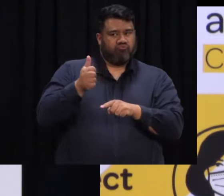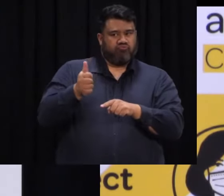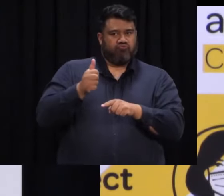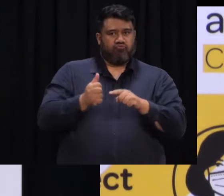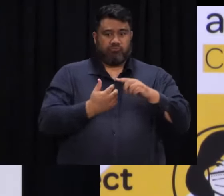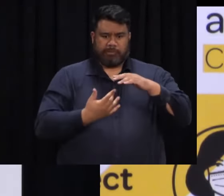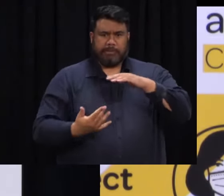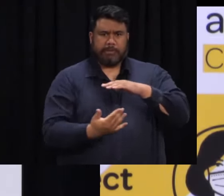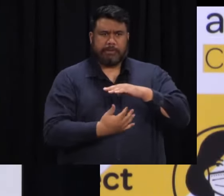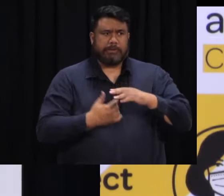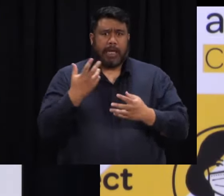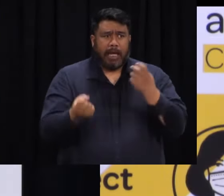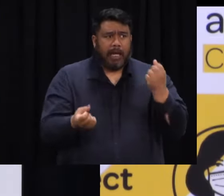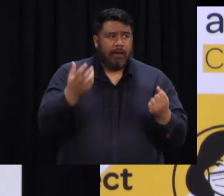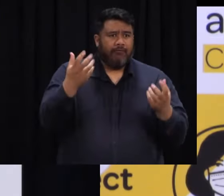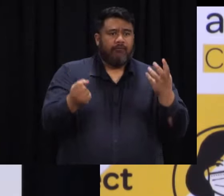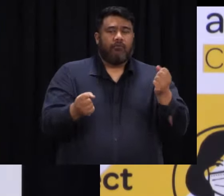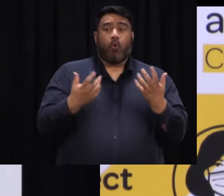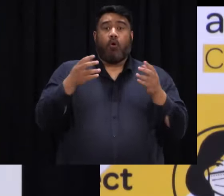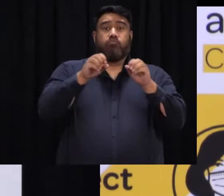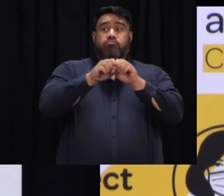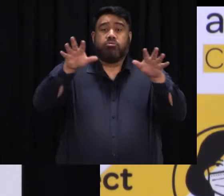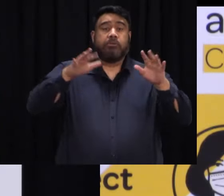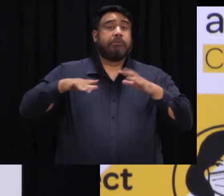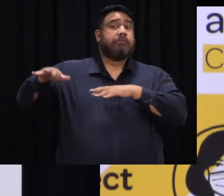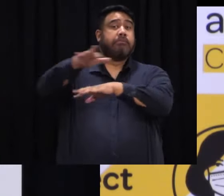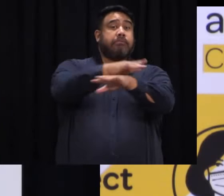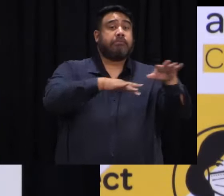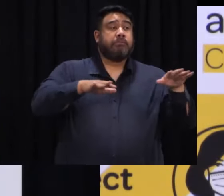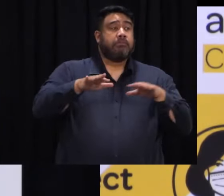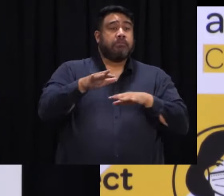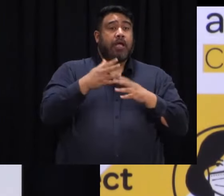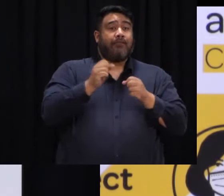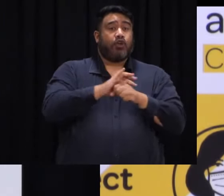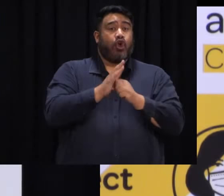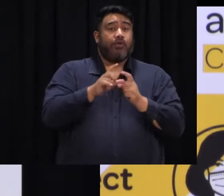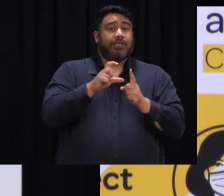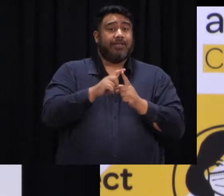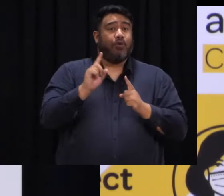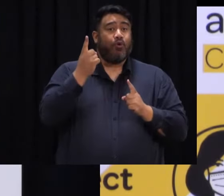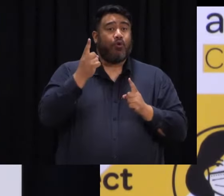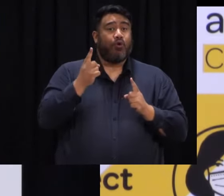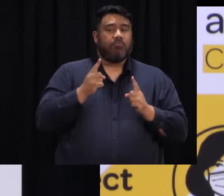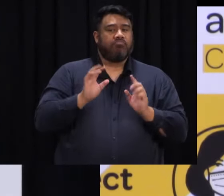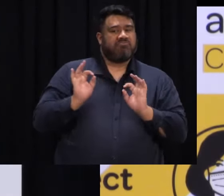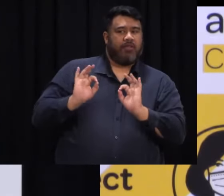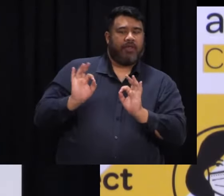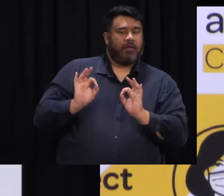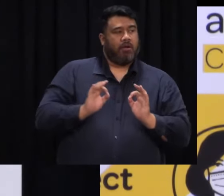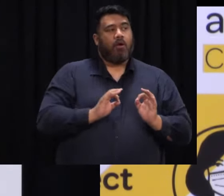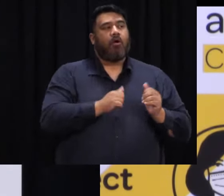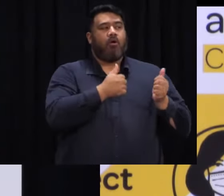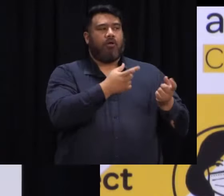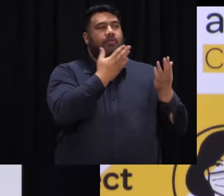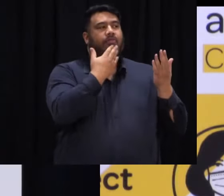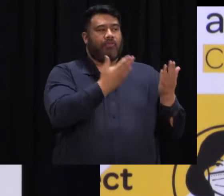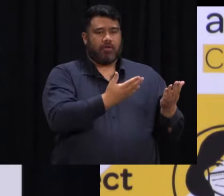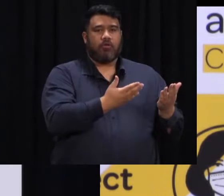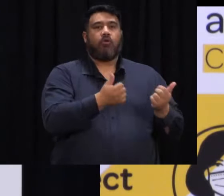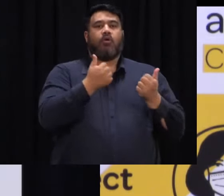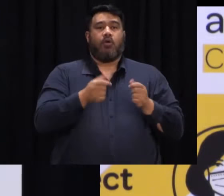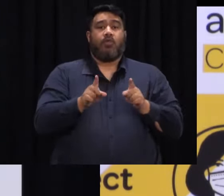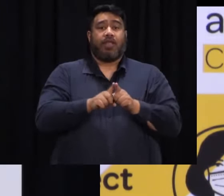widespread transmission or uncontrolled transmission in Auckland. That was why we made an in-principle decision last week and why